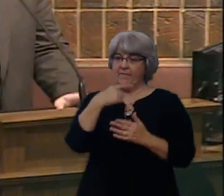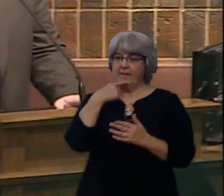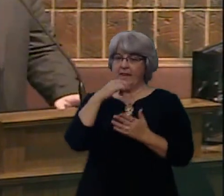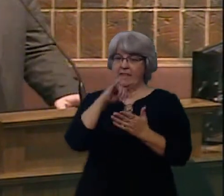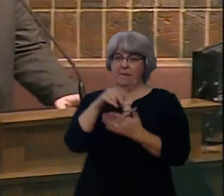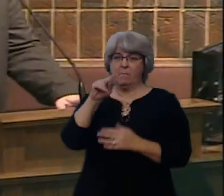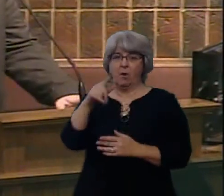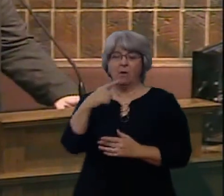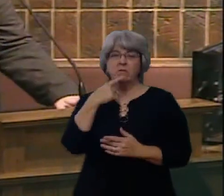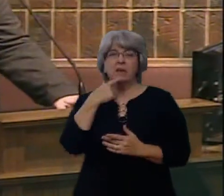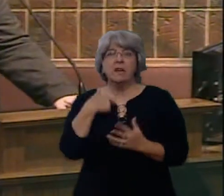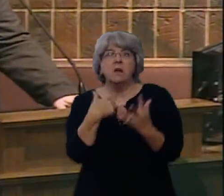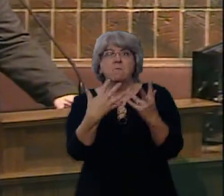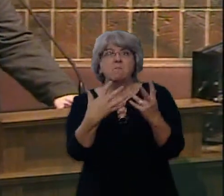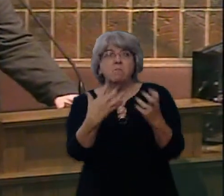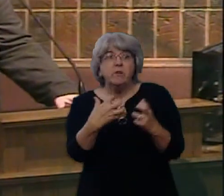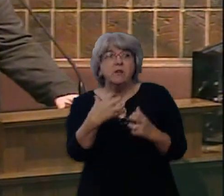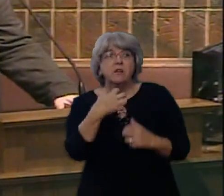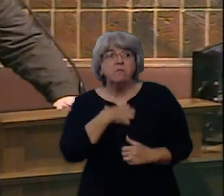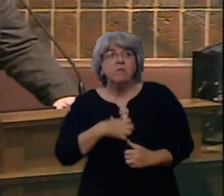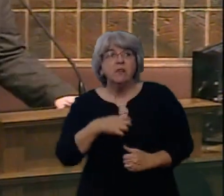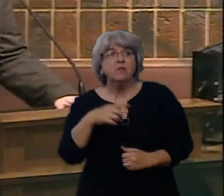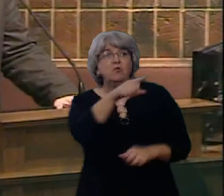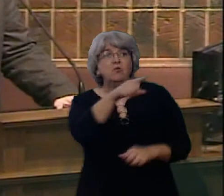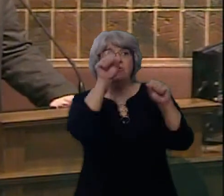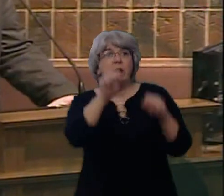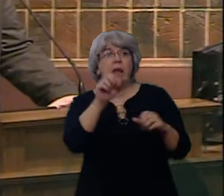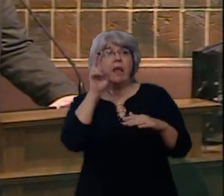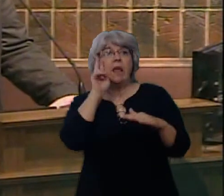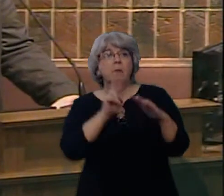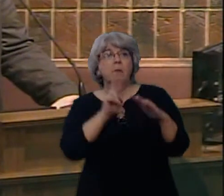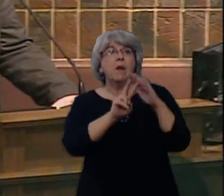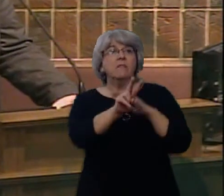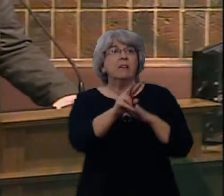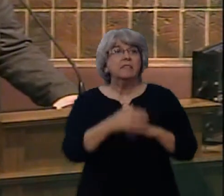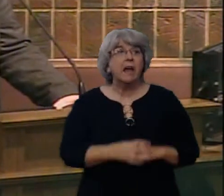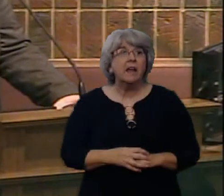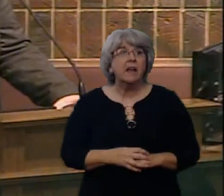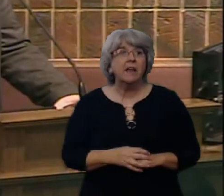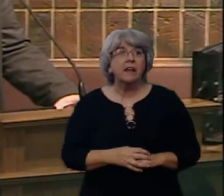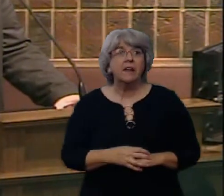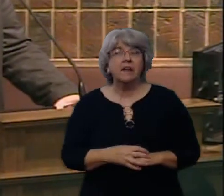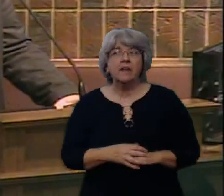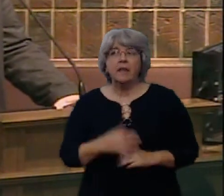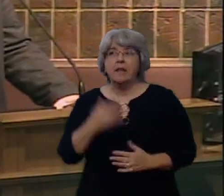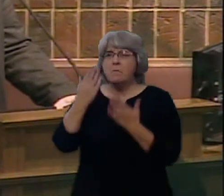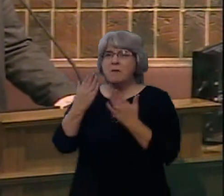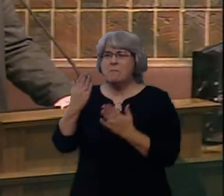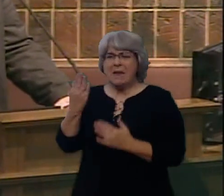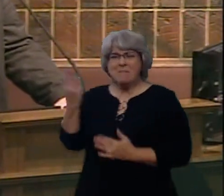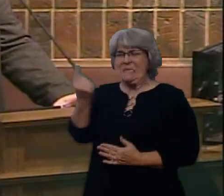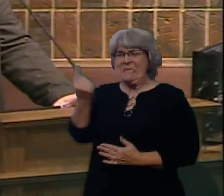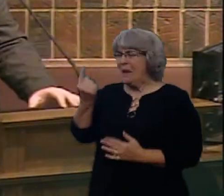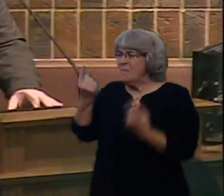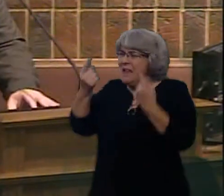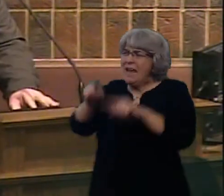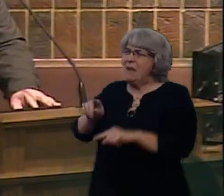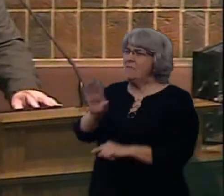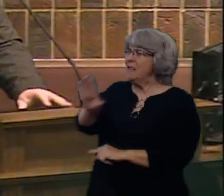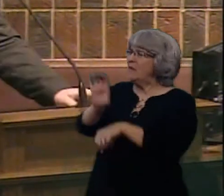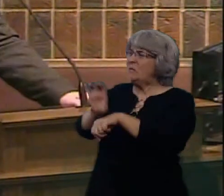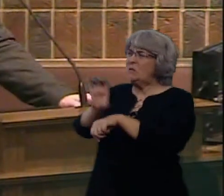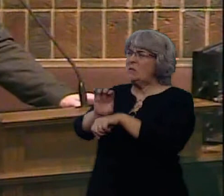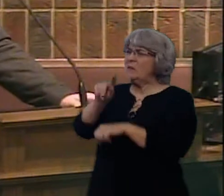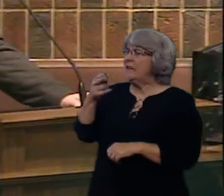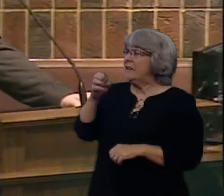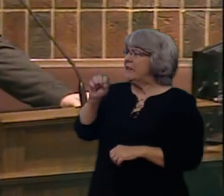to prophesy, but maybe the church in Thessalonica had seen someone doing it falsely or somebody saying things